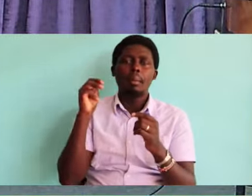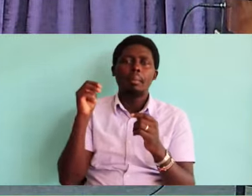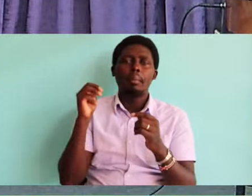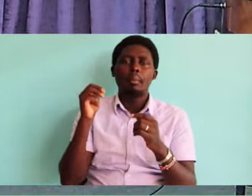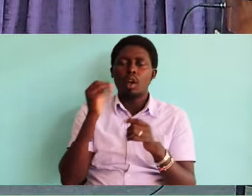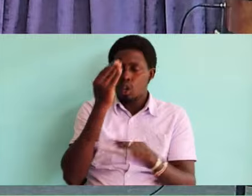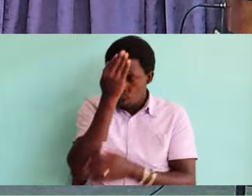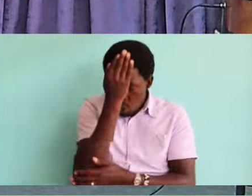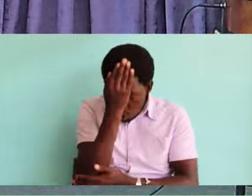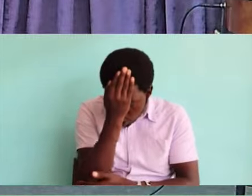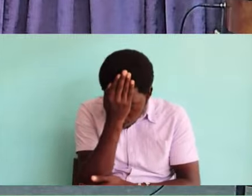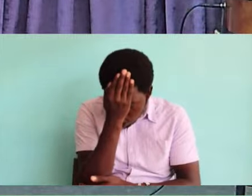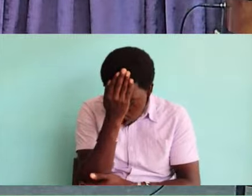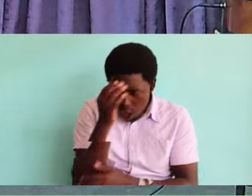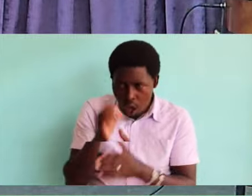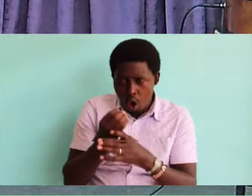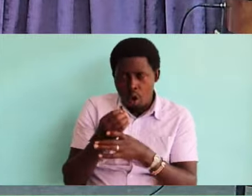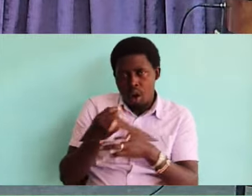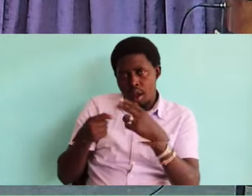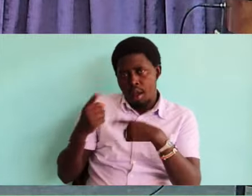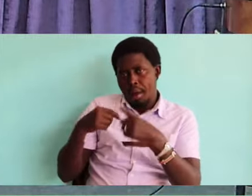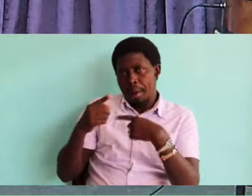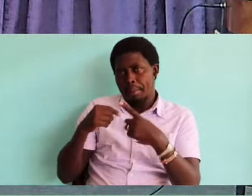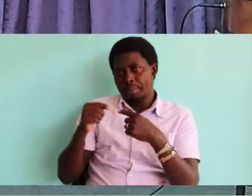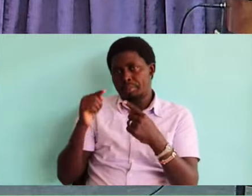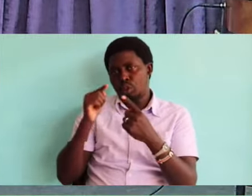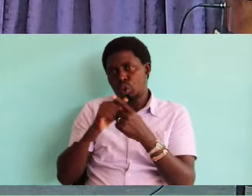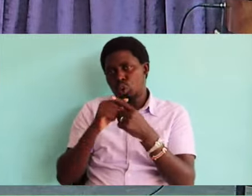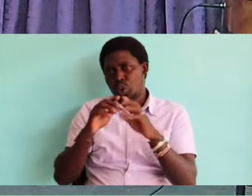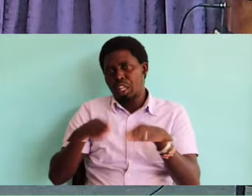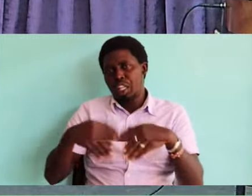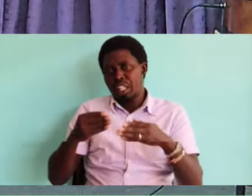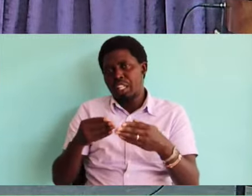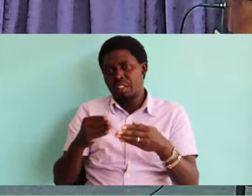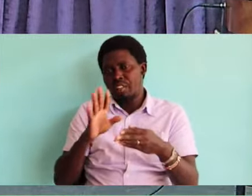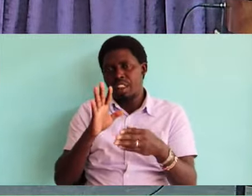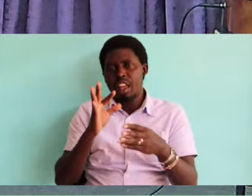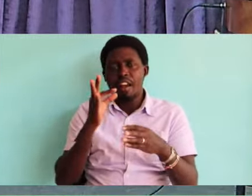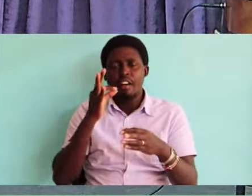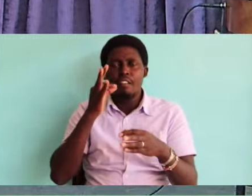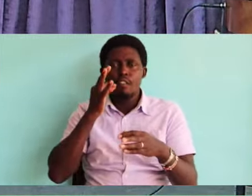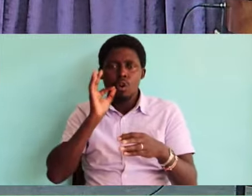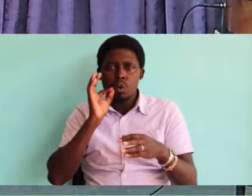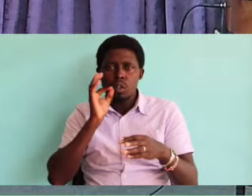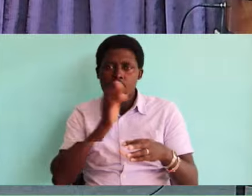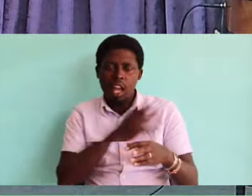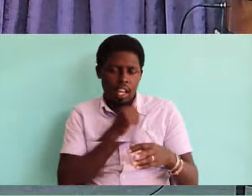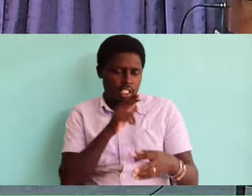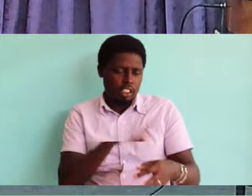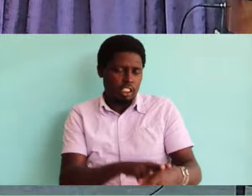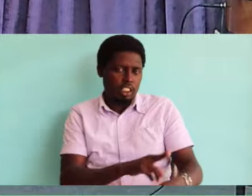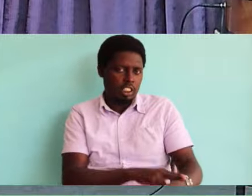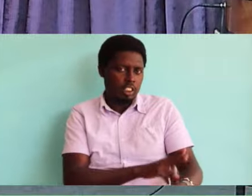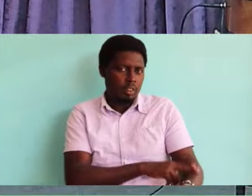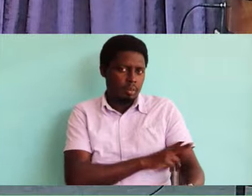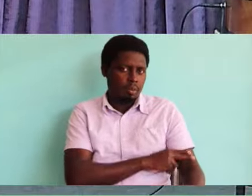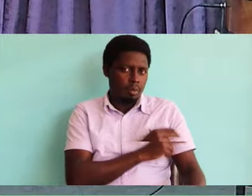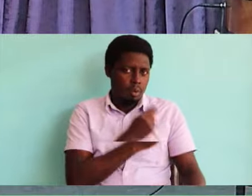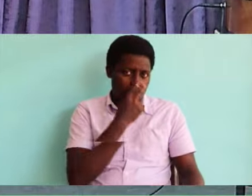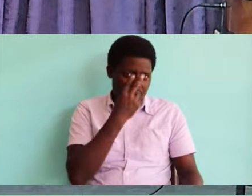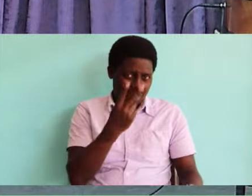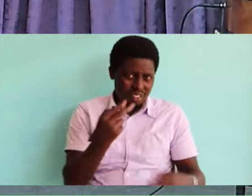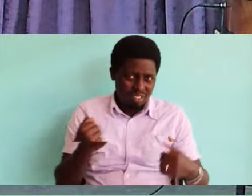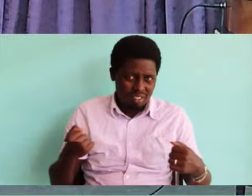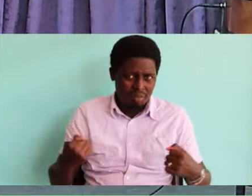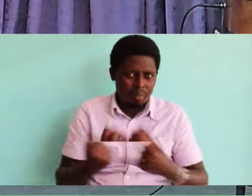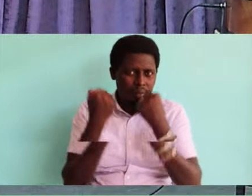honoring him or coming before him to offer part of their produce. But we see this happening. Perhaps it's